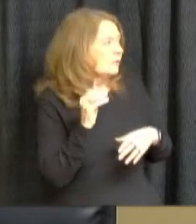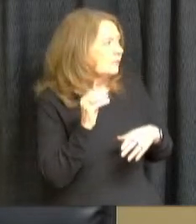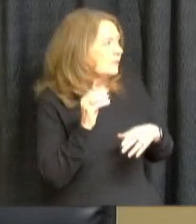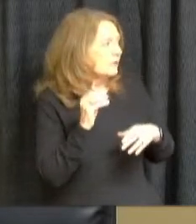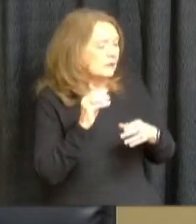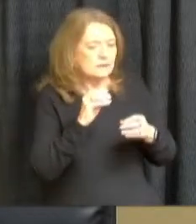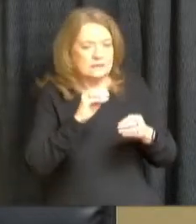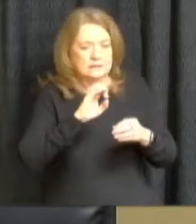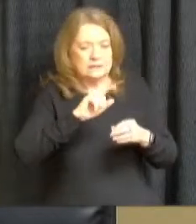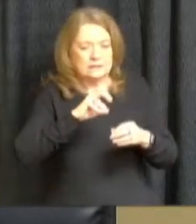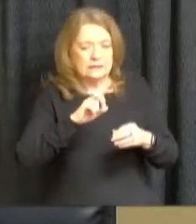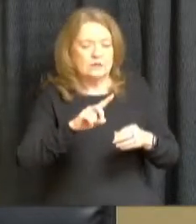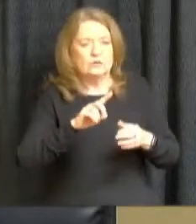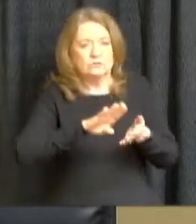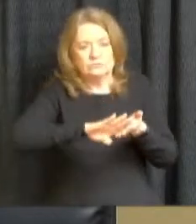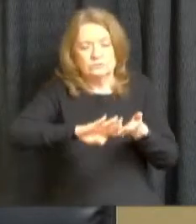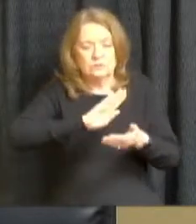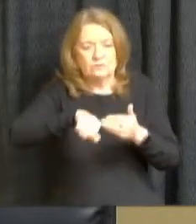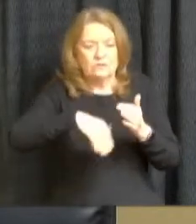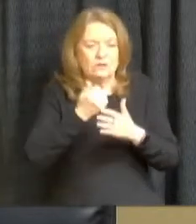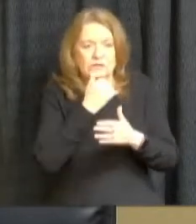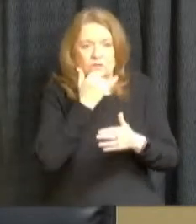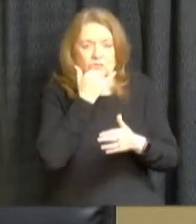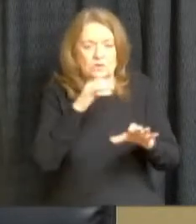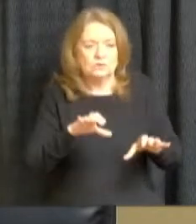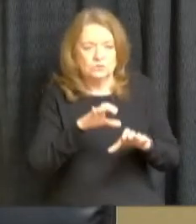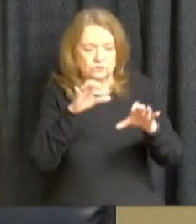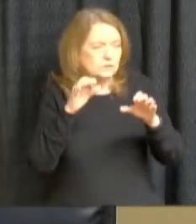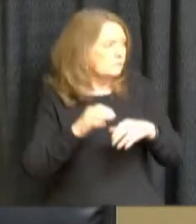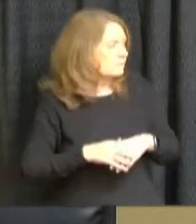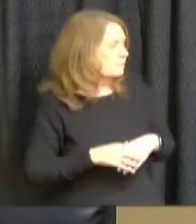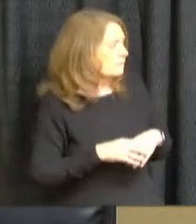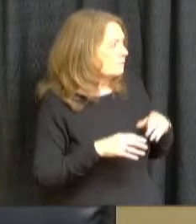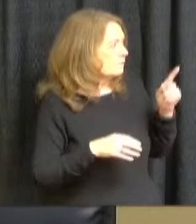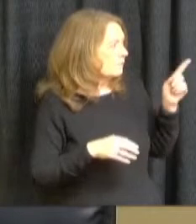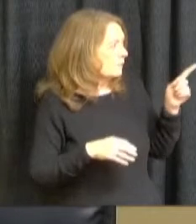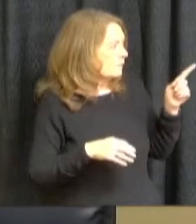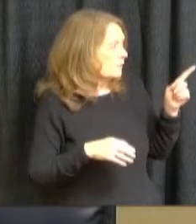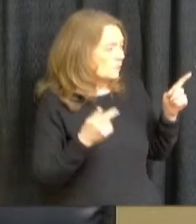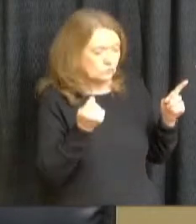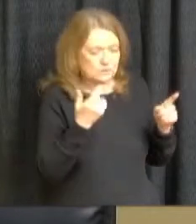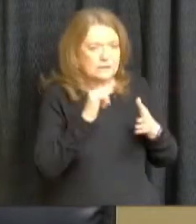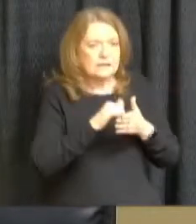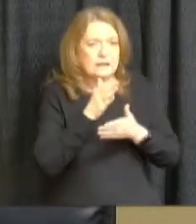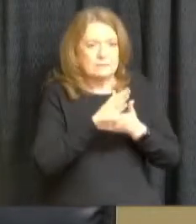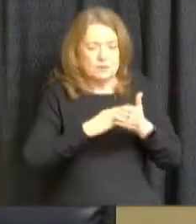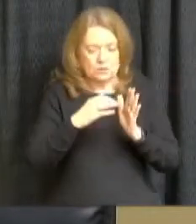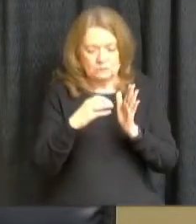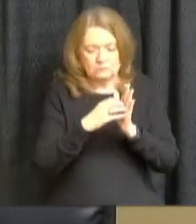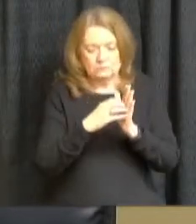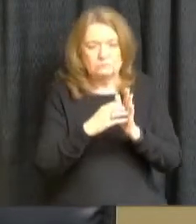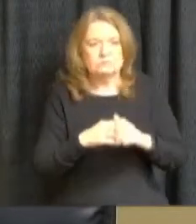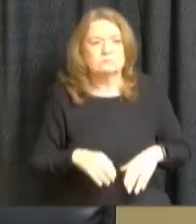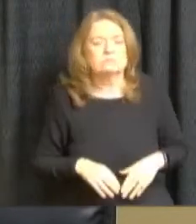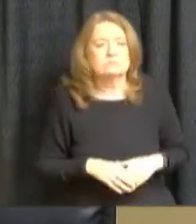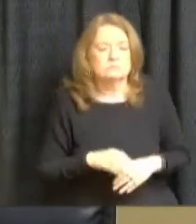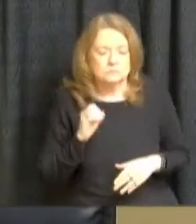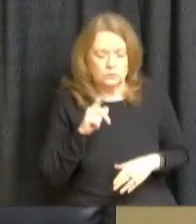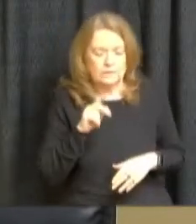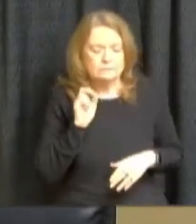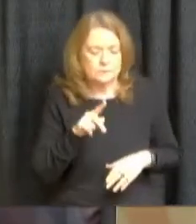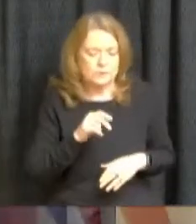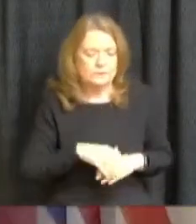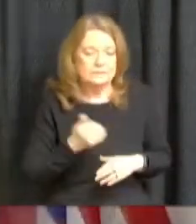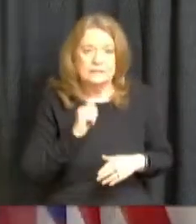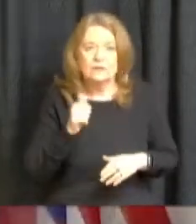director of any wrongdoing. Executive committee cleared the She theaters. just wanna, delete that part. Just delete that one Okay. whereas. All right. Okay, any